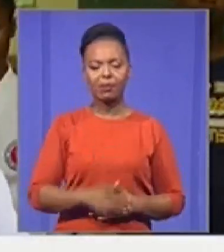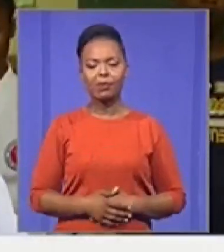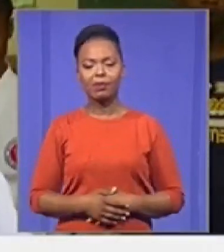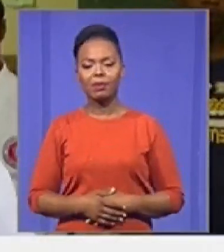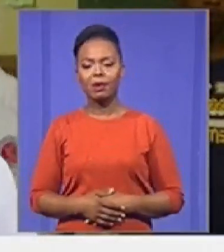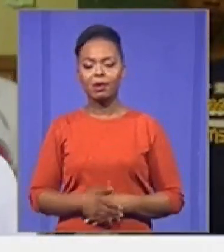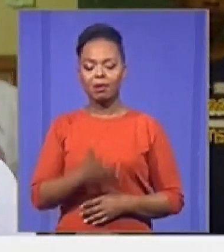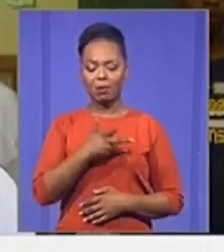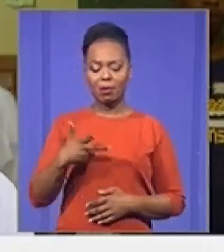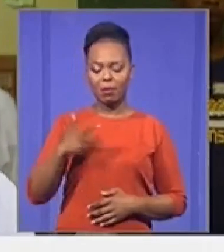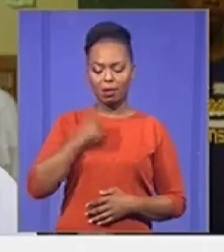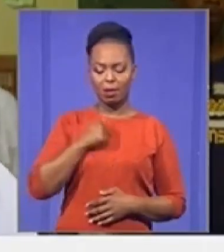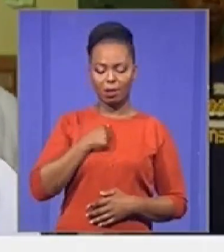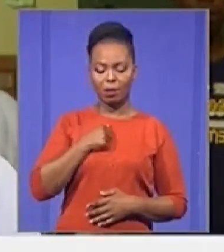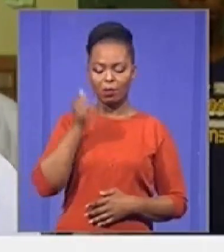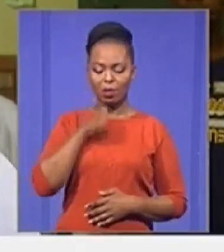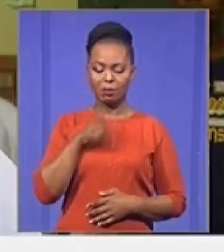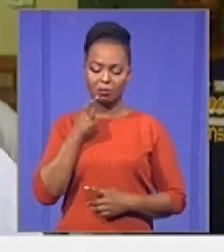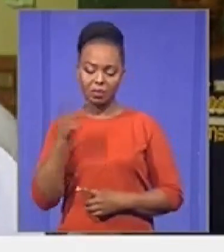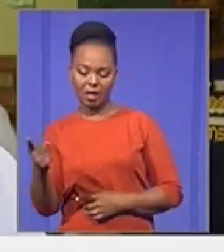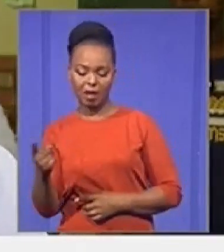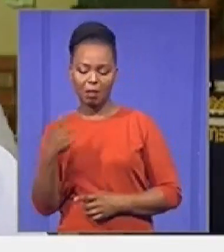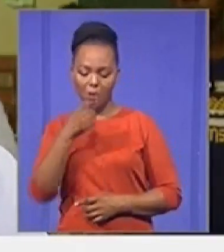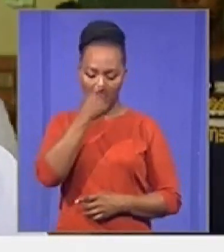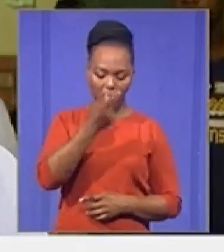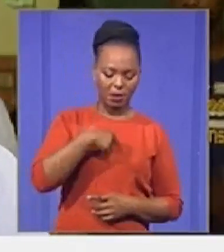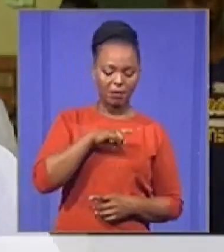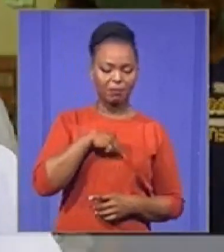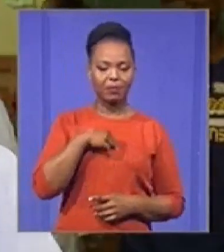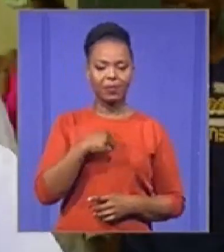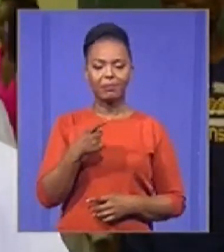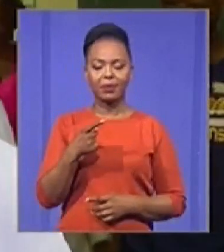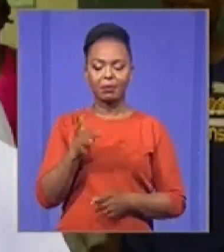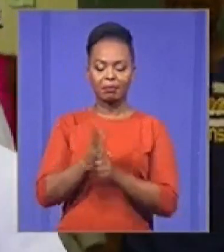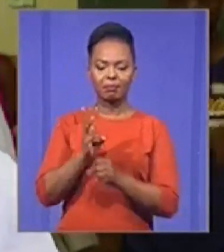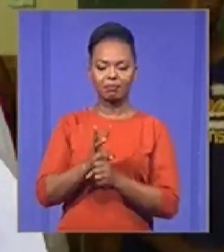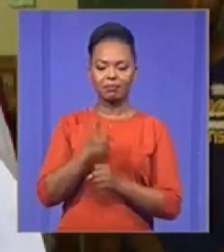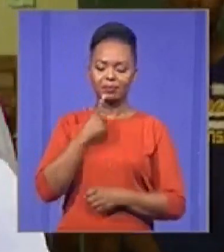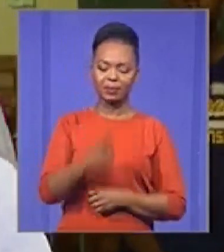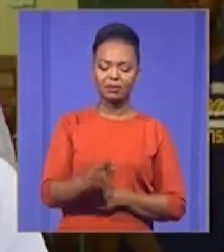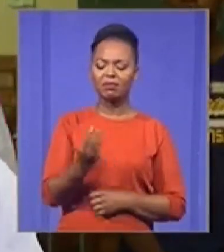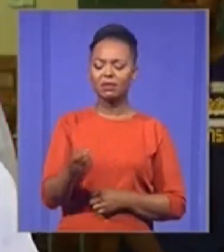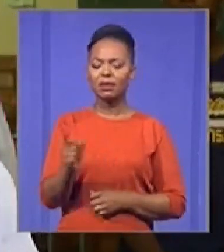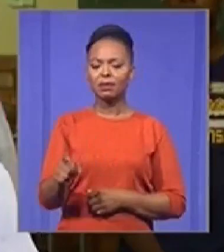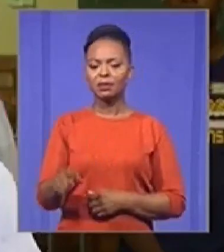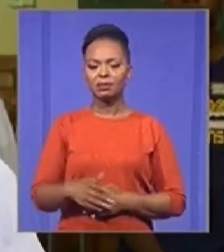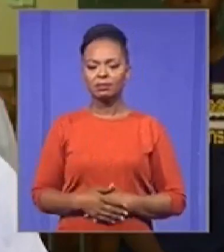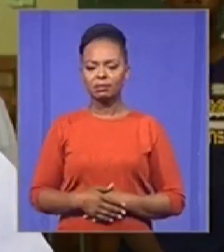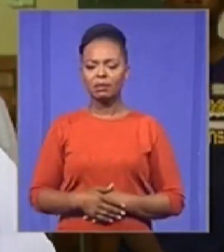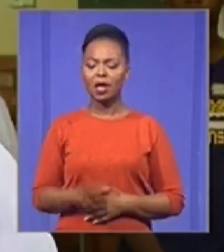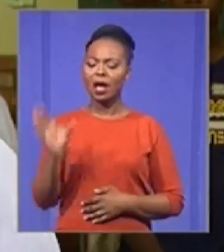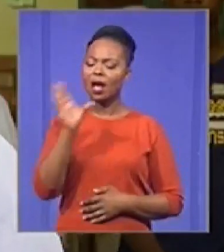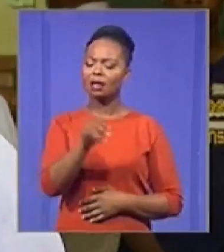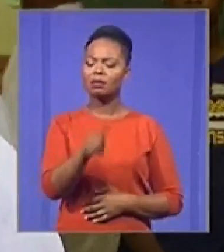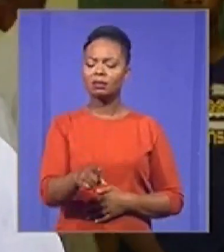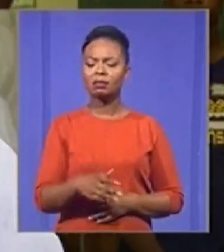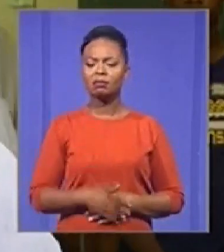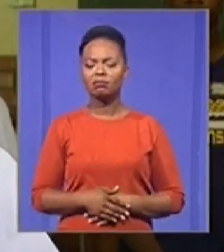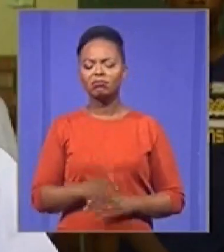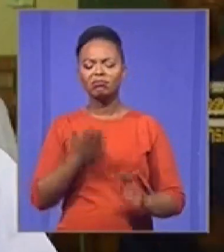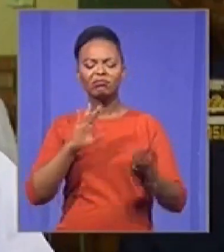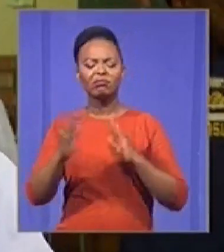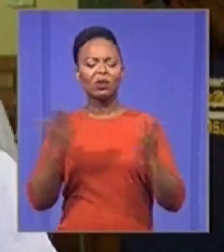my mother said I must come. So my mother went to the child by the doctor. She did ask